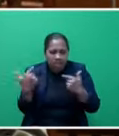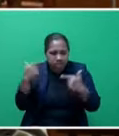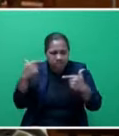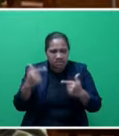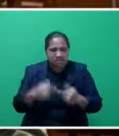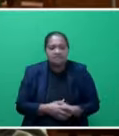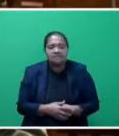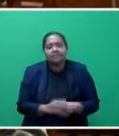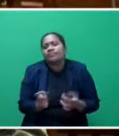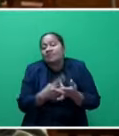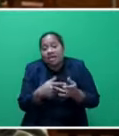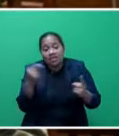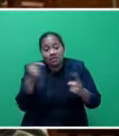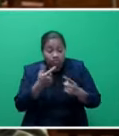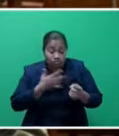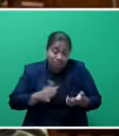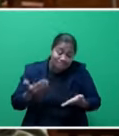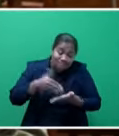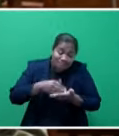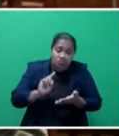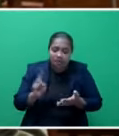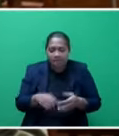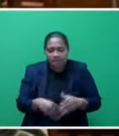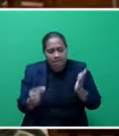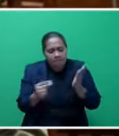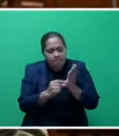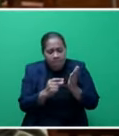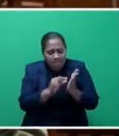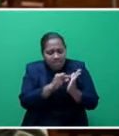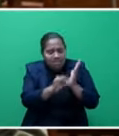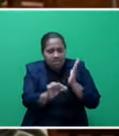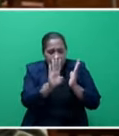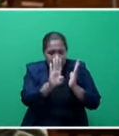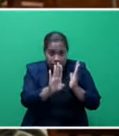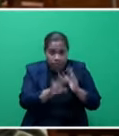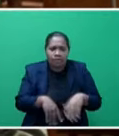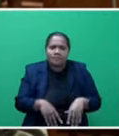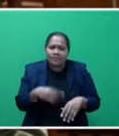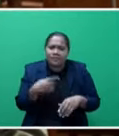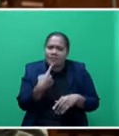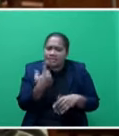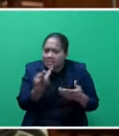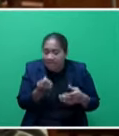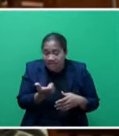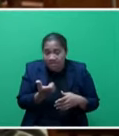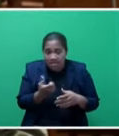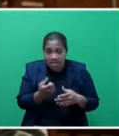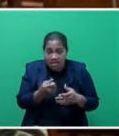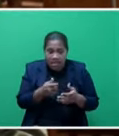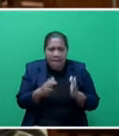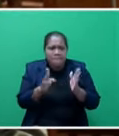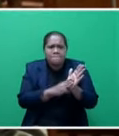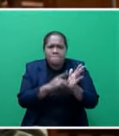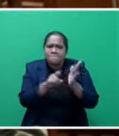to add is in relation to paragraph section 4, which says, after the mortgagee has made